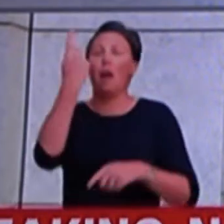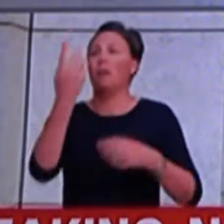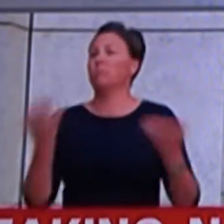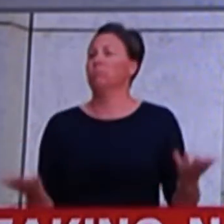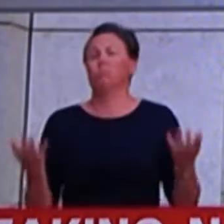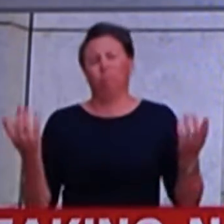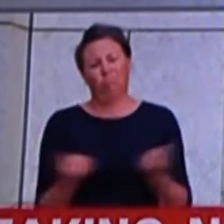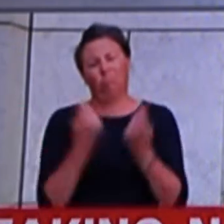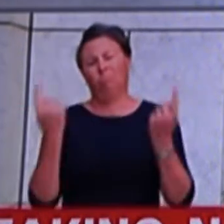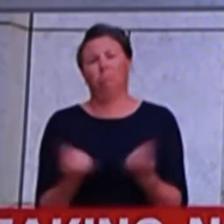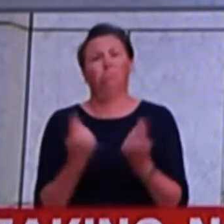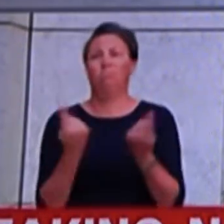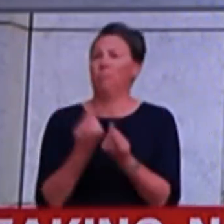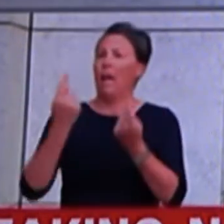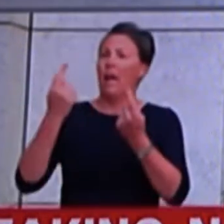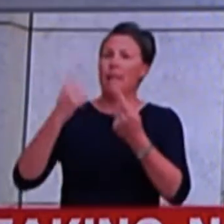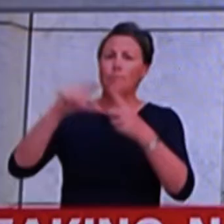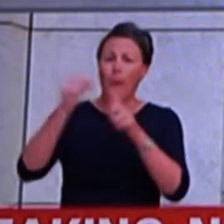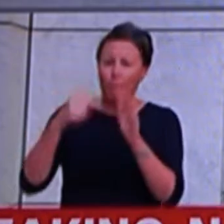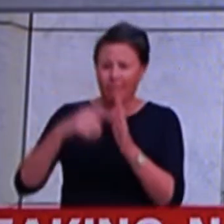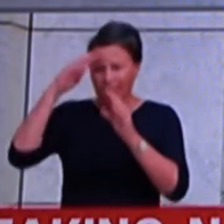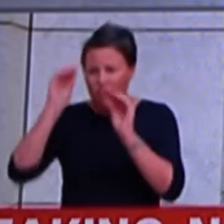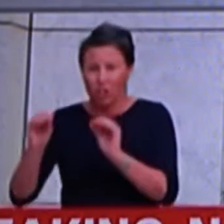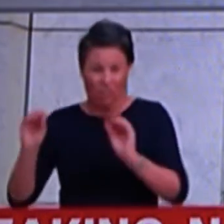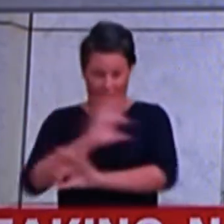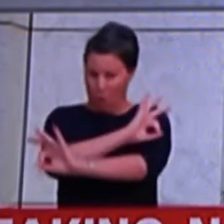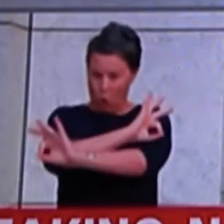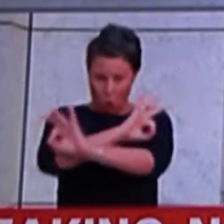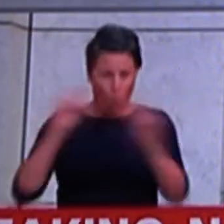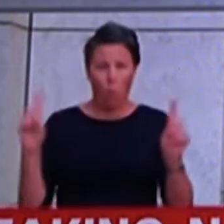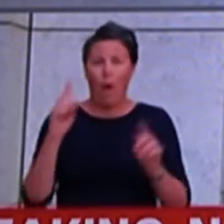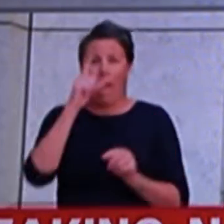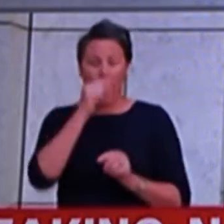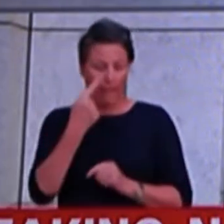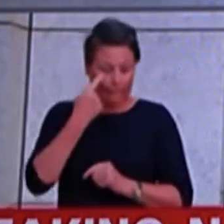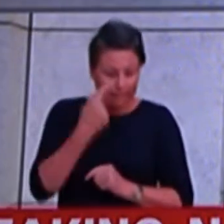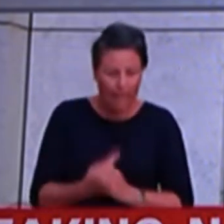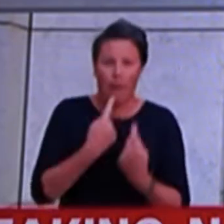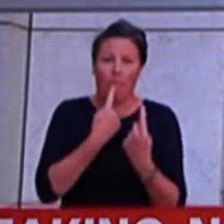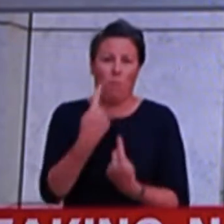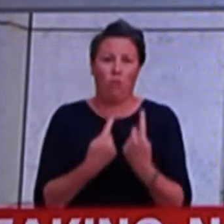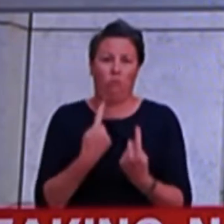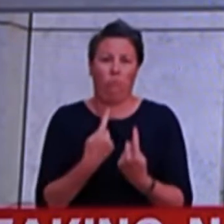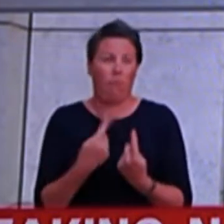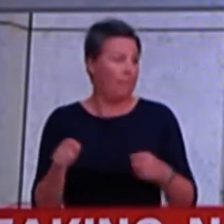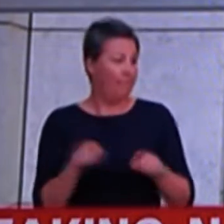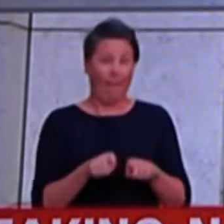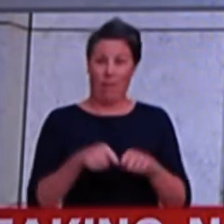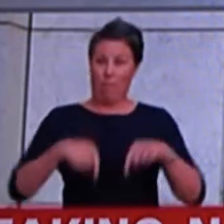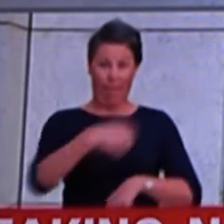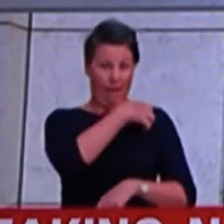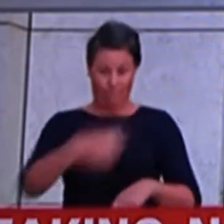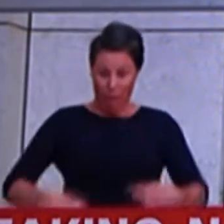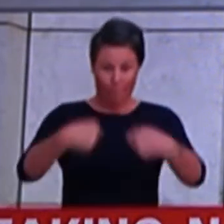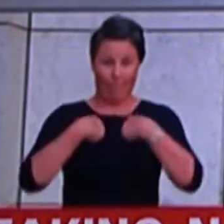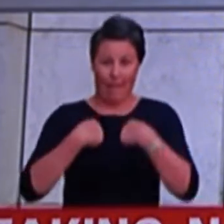Affairs, not the Department of Education, not Childcare. No, the Commonwealth will have no access to that data. It will